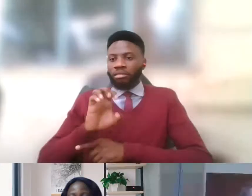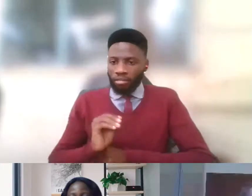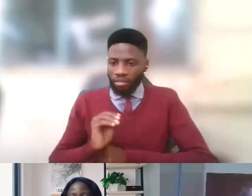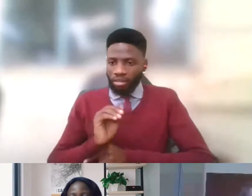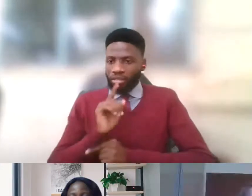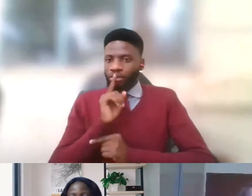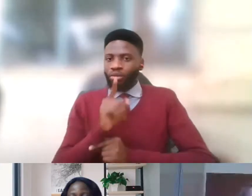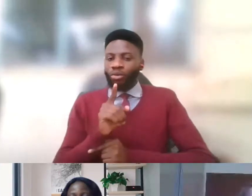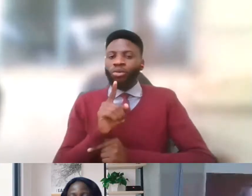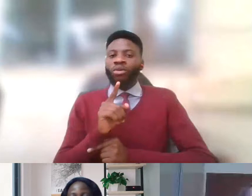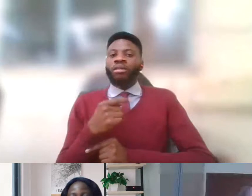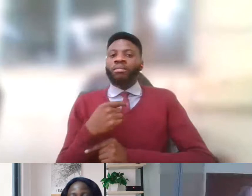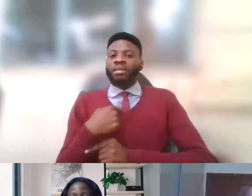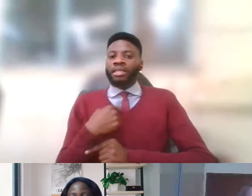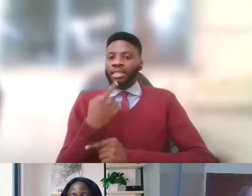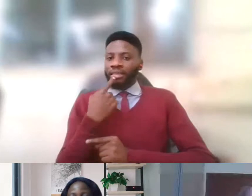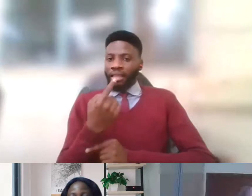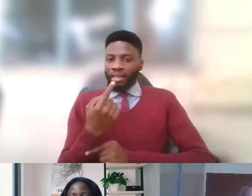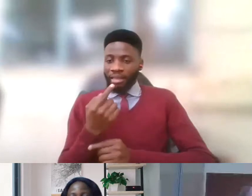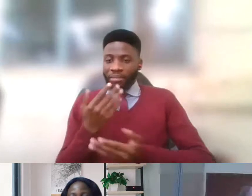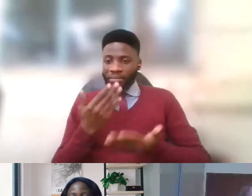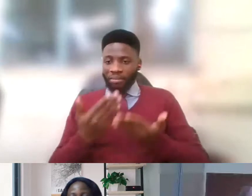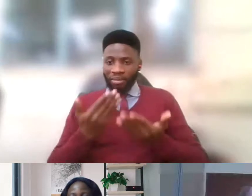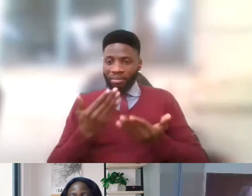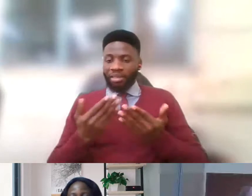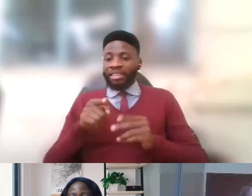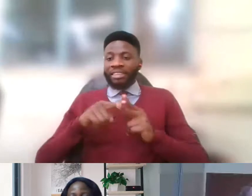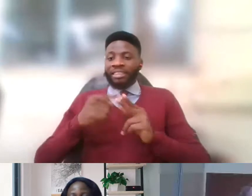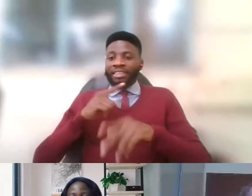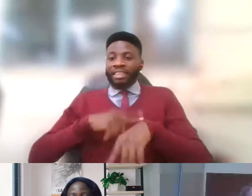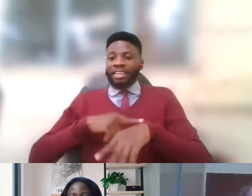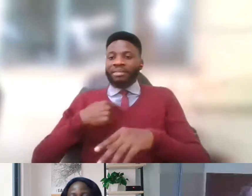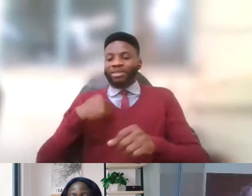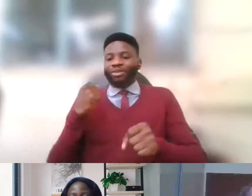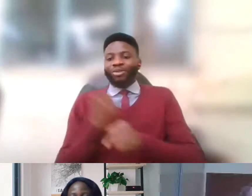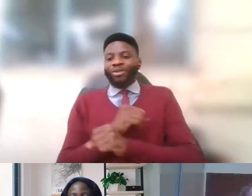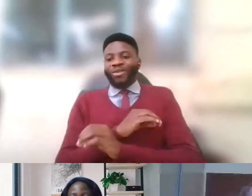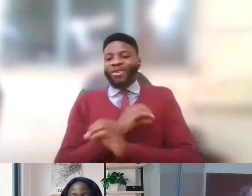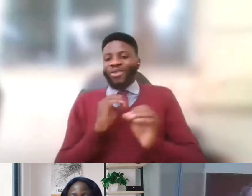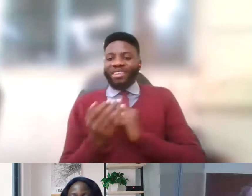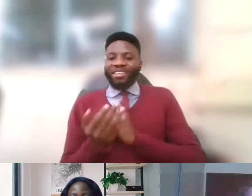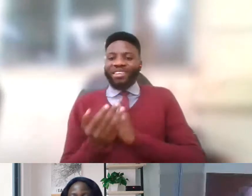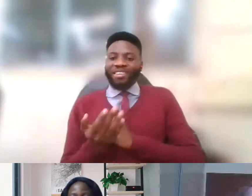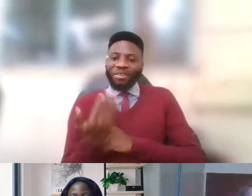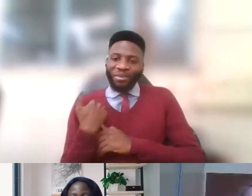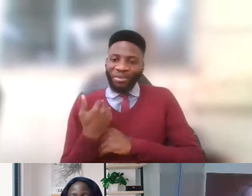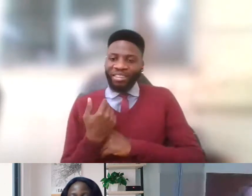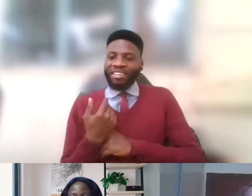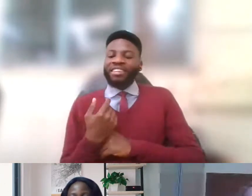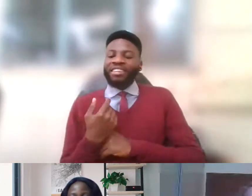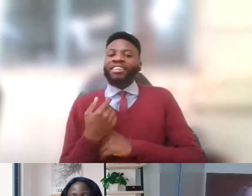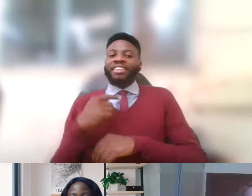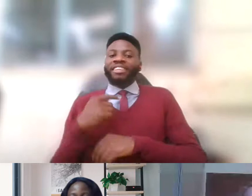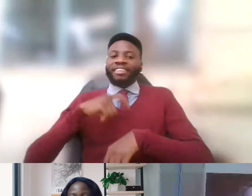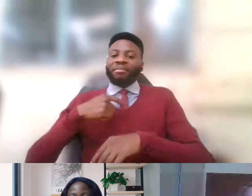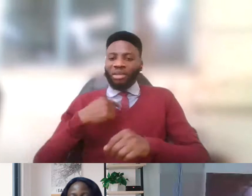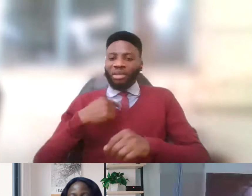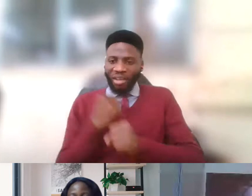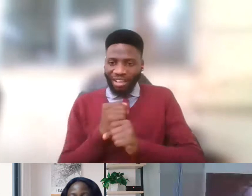a final year student at the University of Lagos studying systems engineering. I had no clue about what I wanted to do with my life after